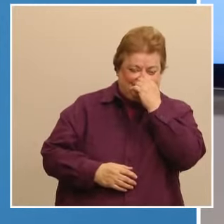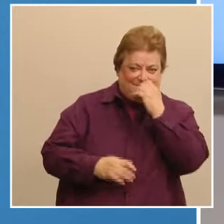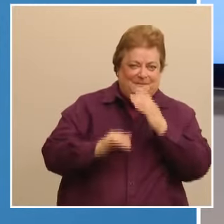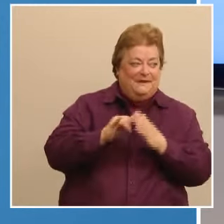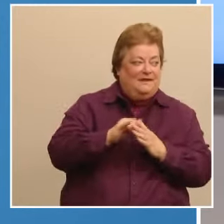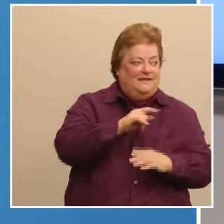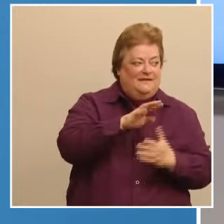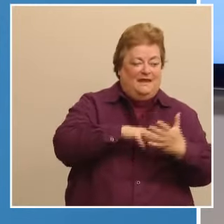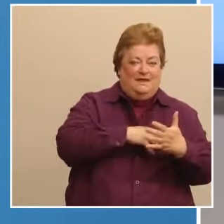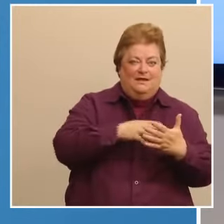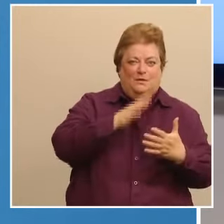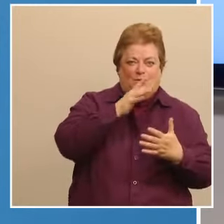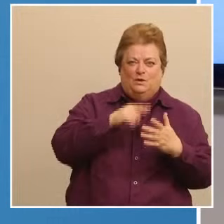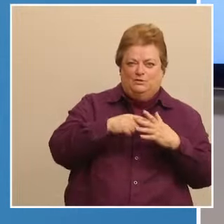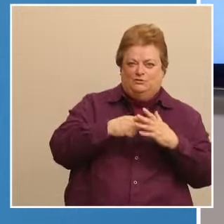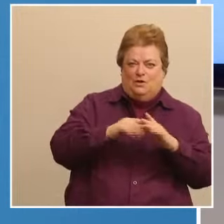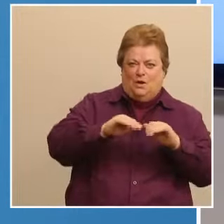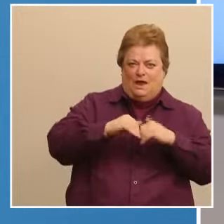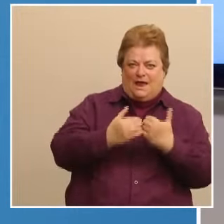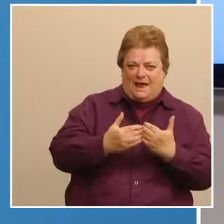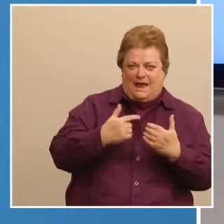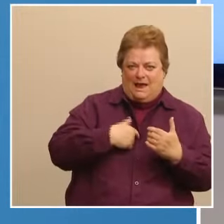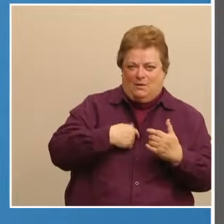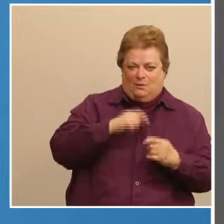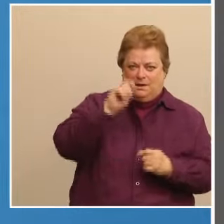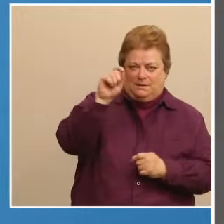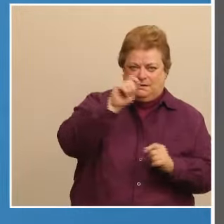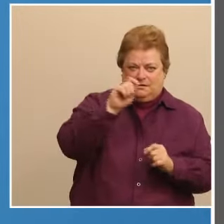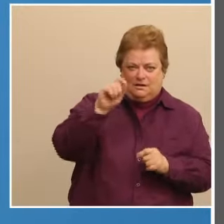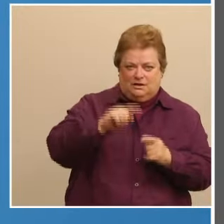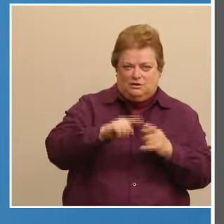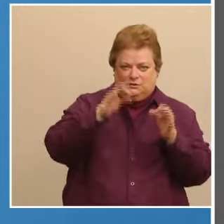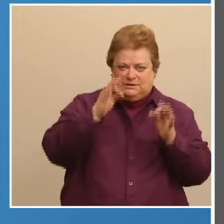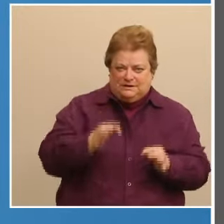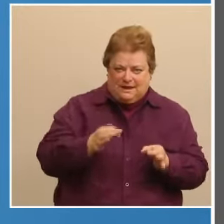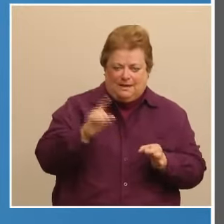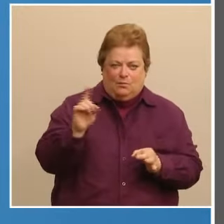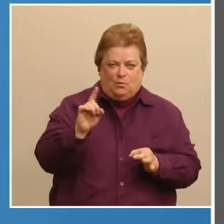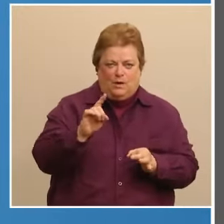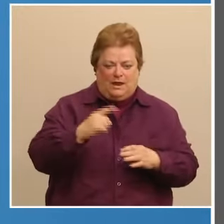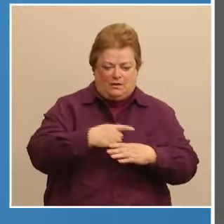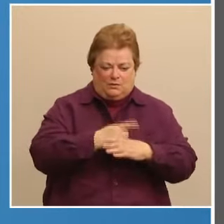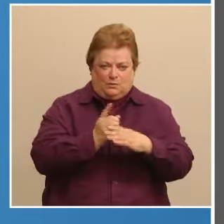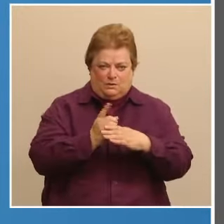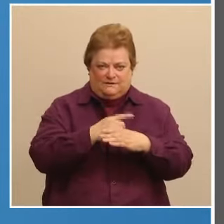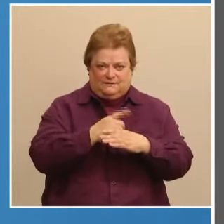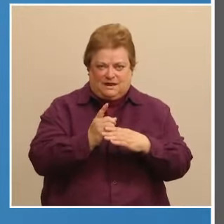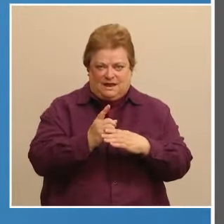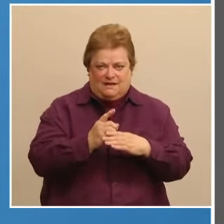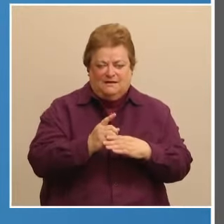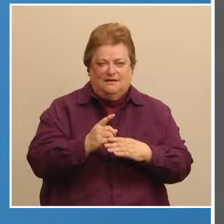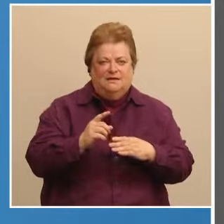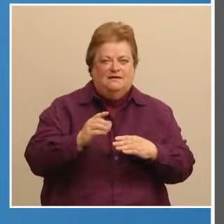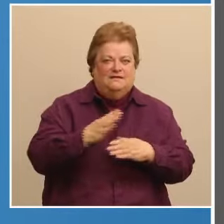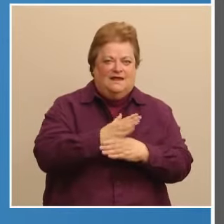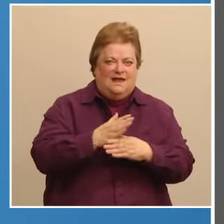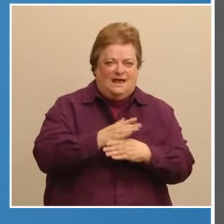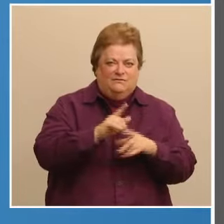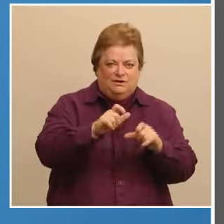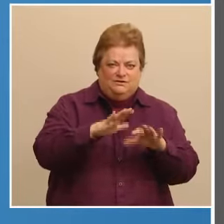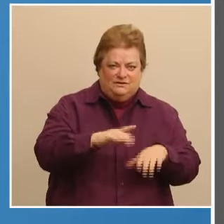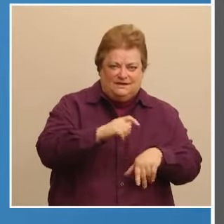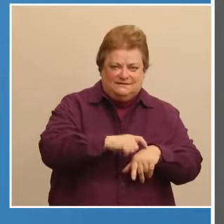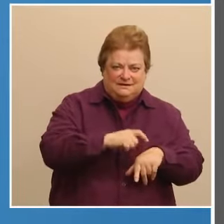map shows how our local metrics are plotted to determine the position of the risk dial. The average testing turnaround time and